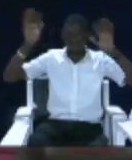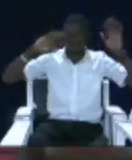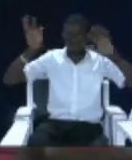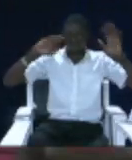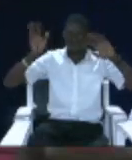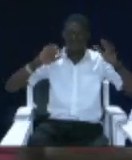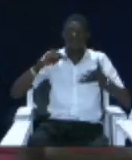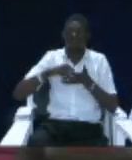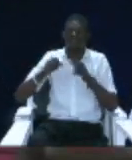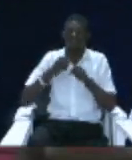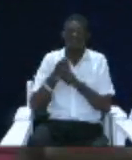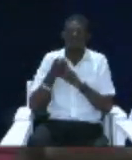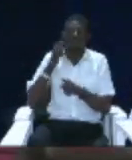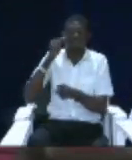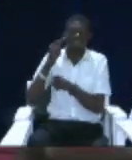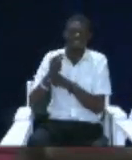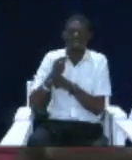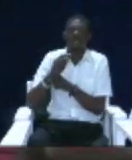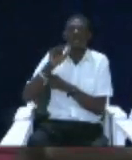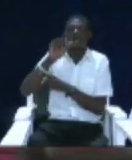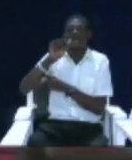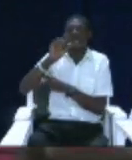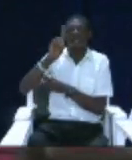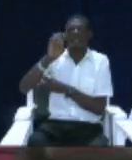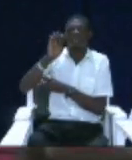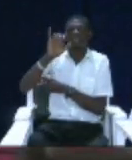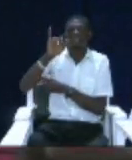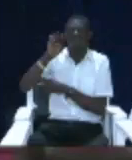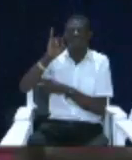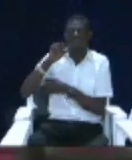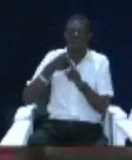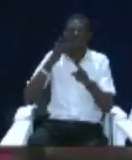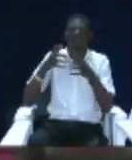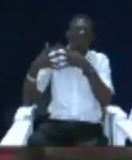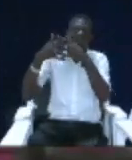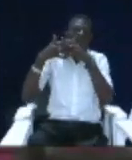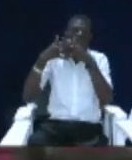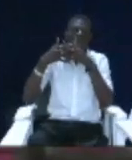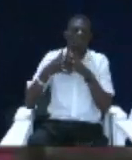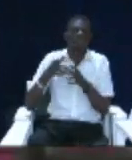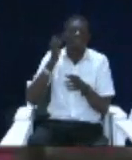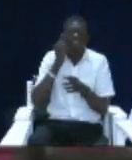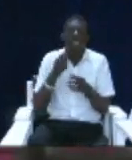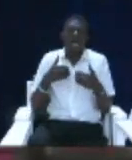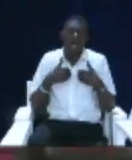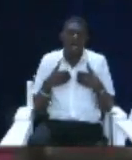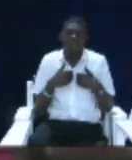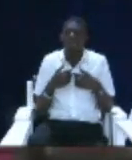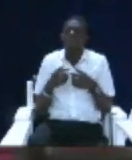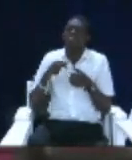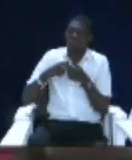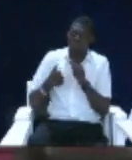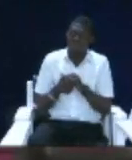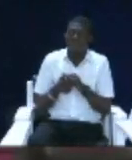Now, this is from Sister Fumilayo Adeyemi, again from America. She had been having stiffness